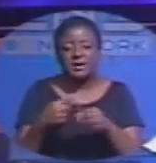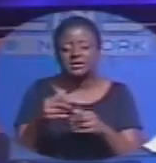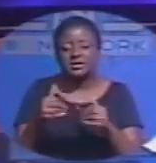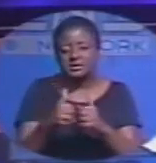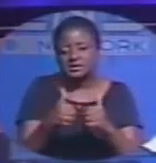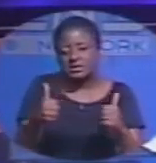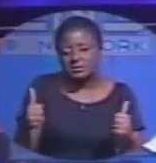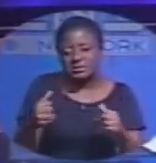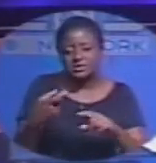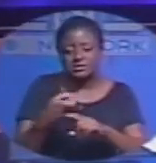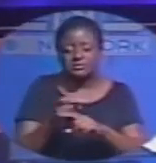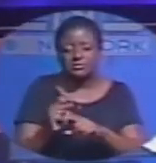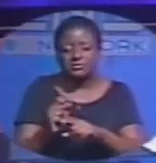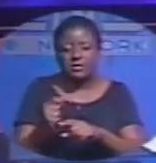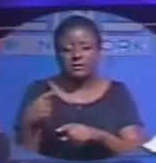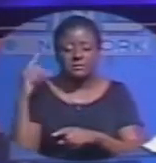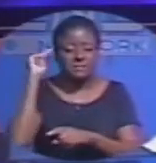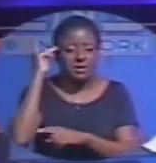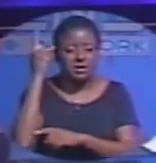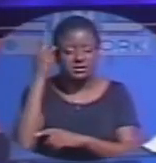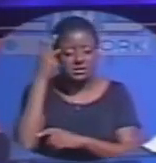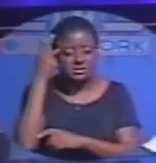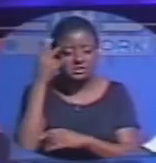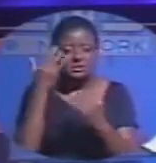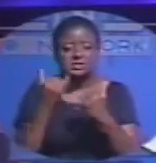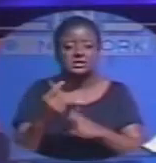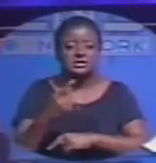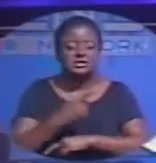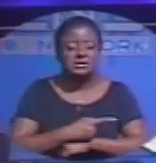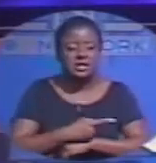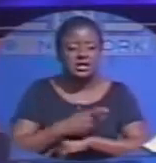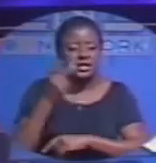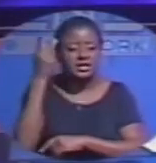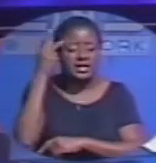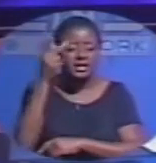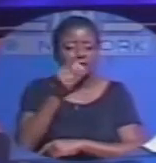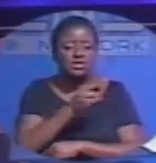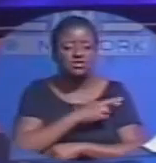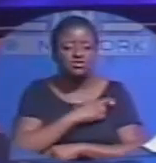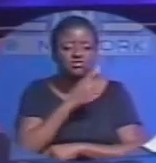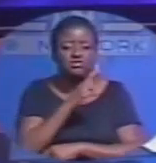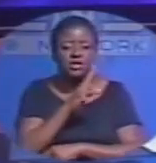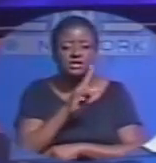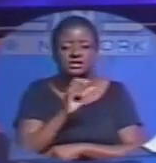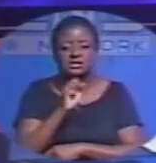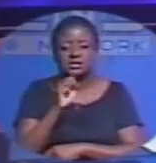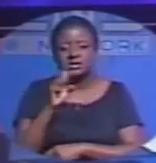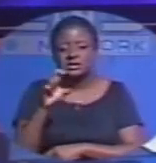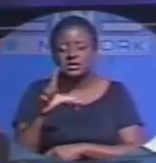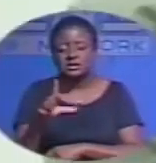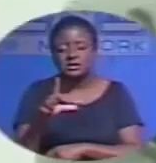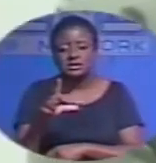may proceed. Today, one of his former cabinet ministers, Kenneth Russell, talked about the resignation.